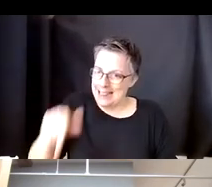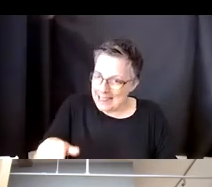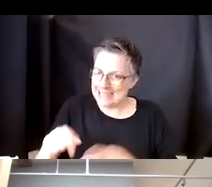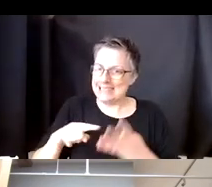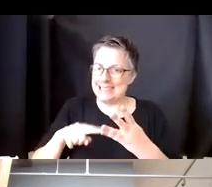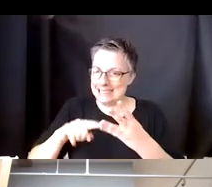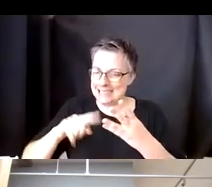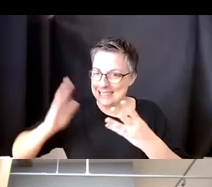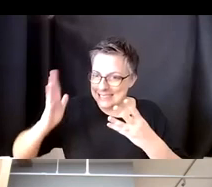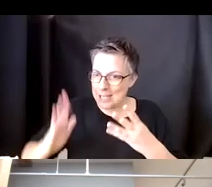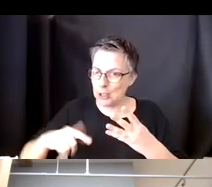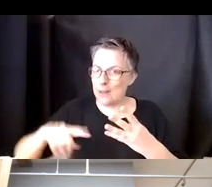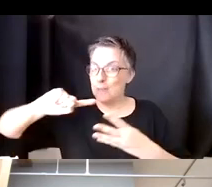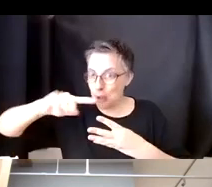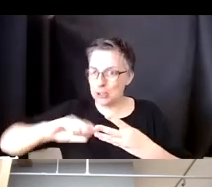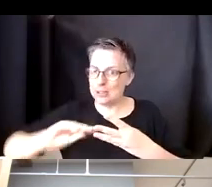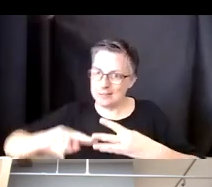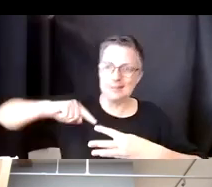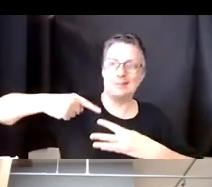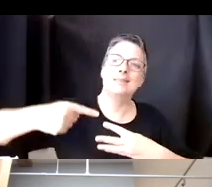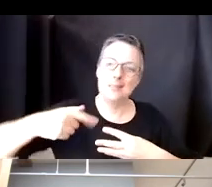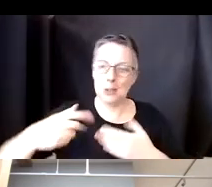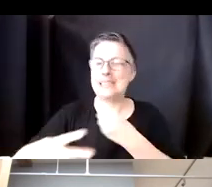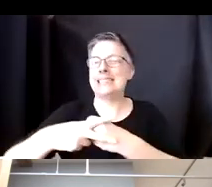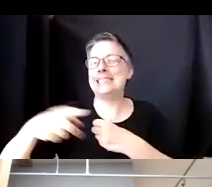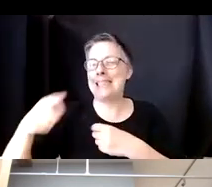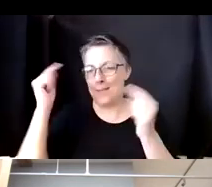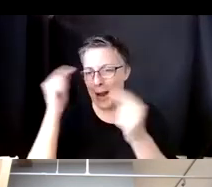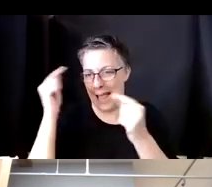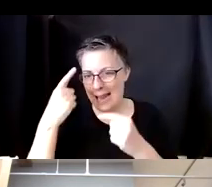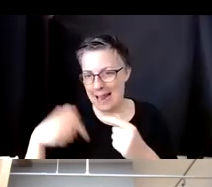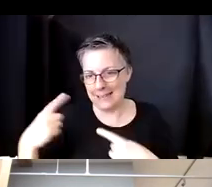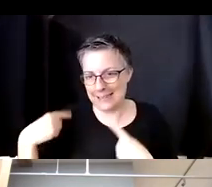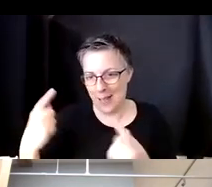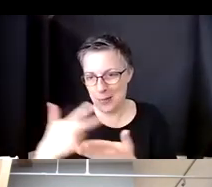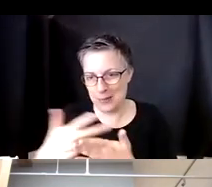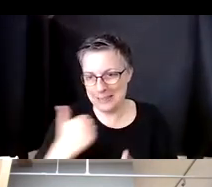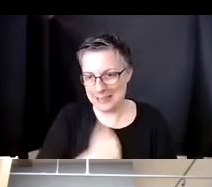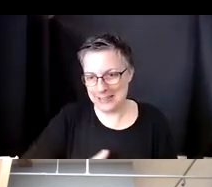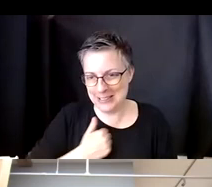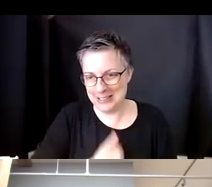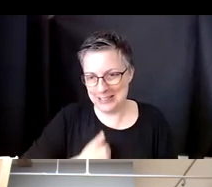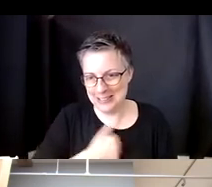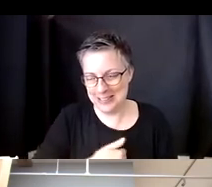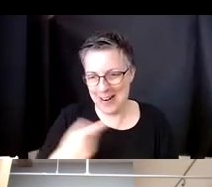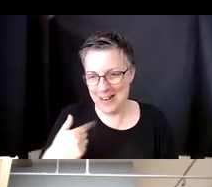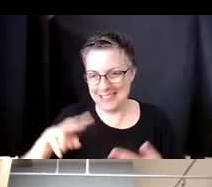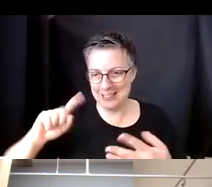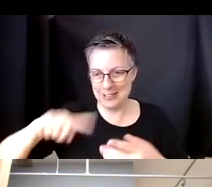So to save Bianca so much headache the last couple of weeks. So I'm sorry about that, Bianca.